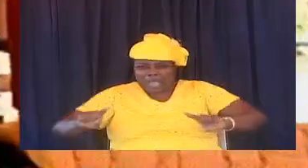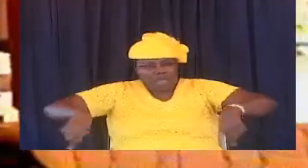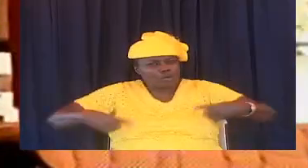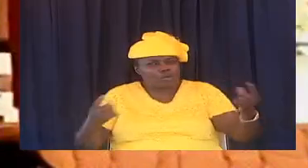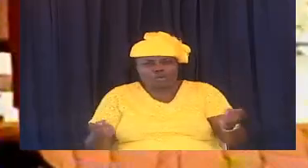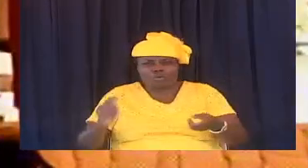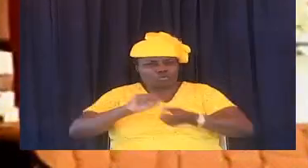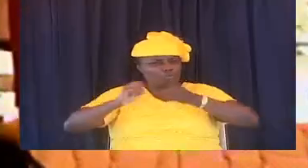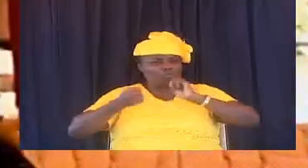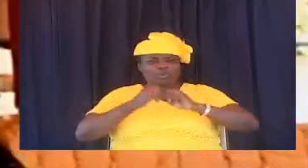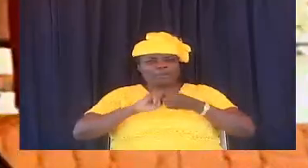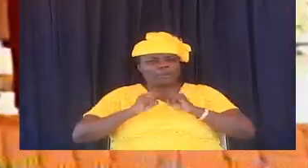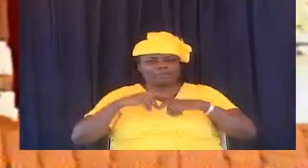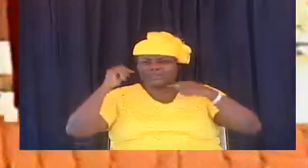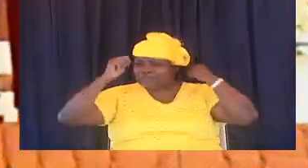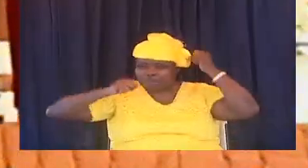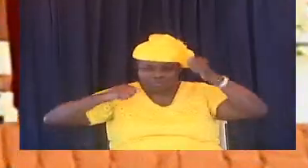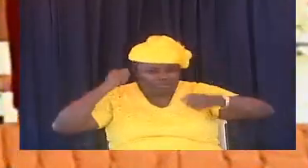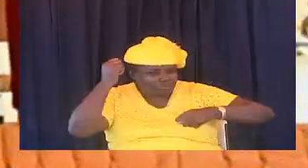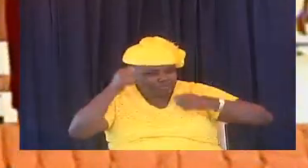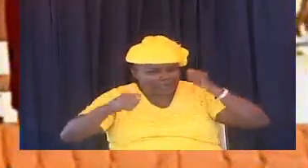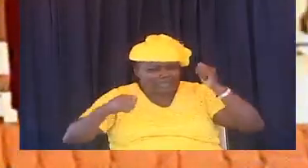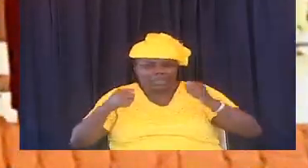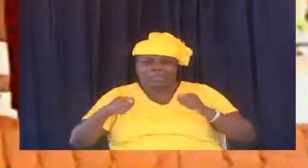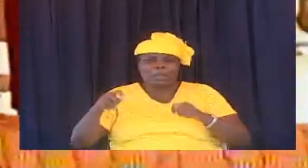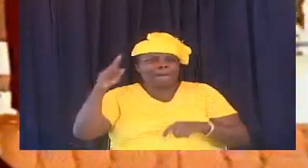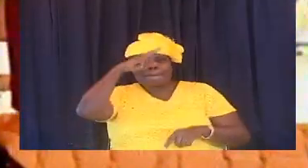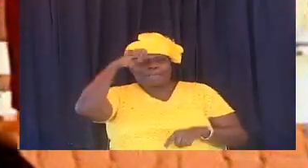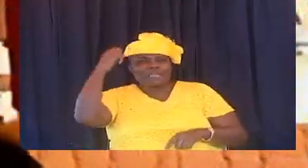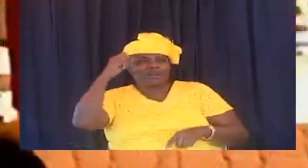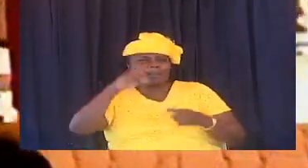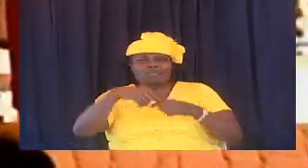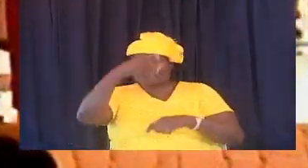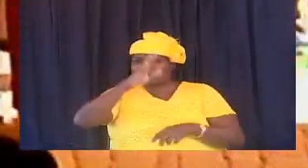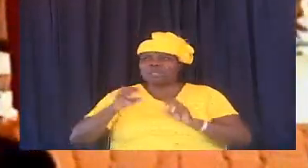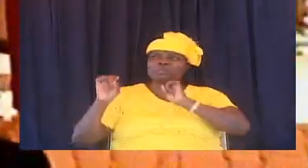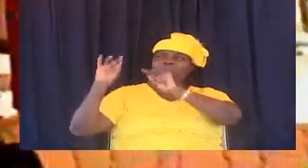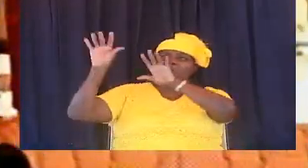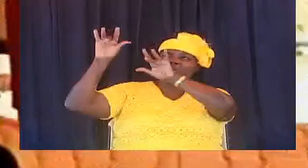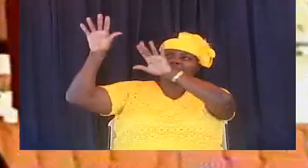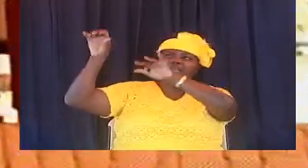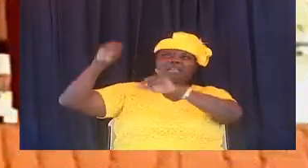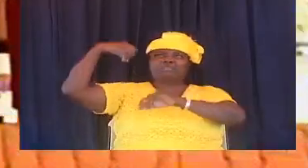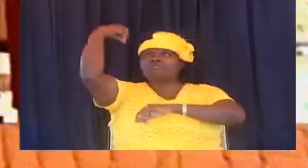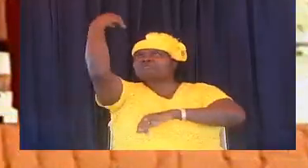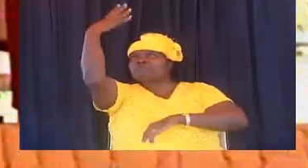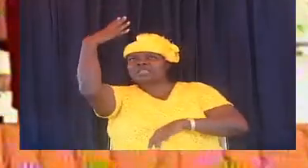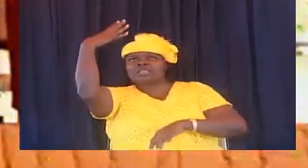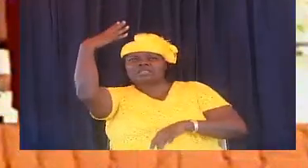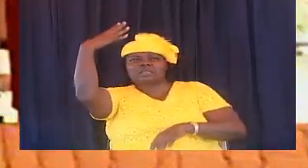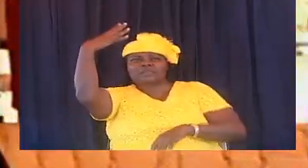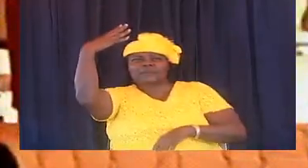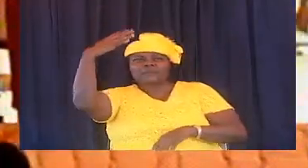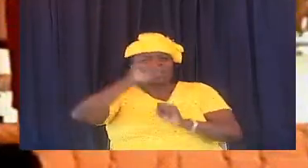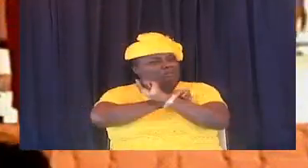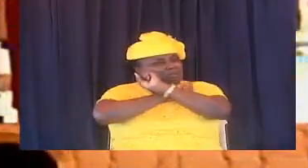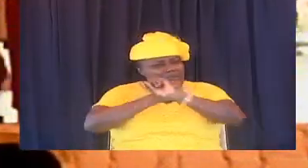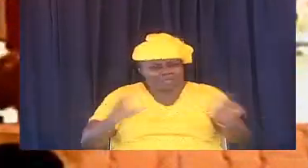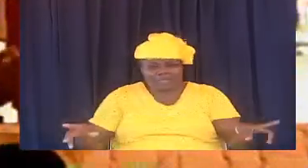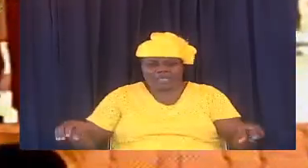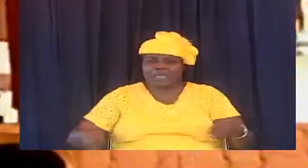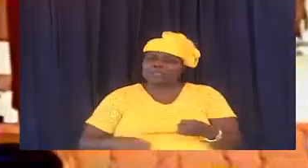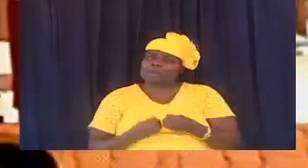my struggles, but because of God's mercy, because of his grace, I mean, I am standing before you today, and nothing is